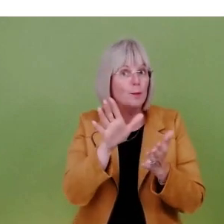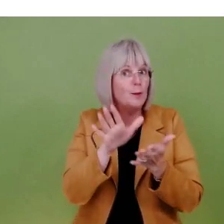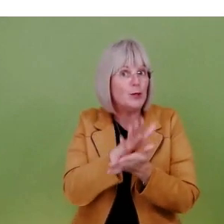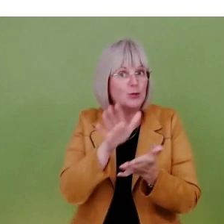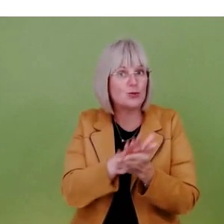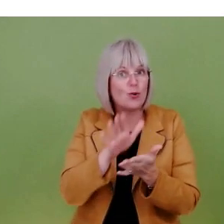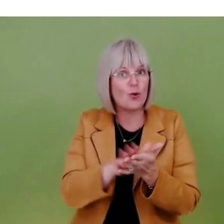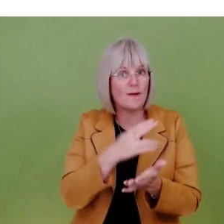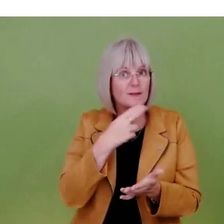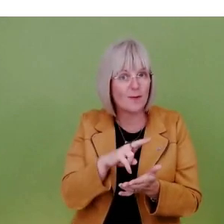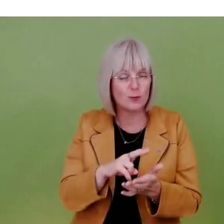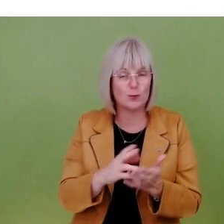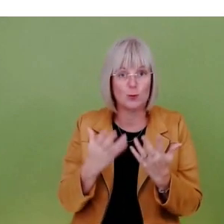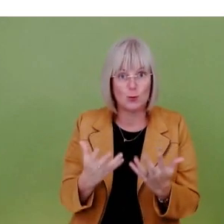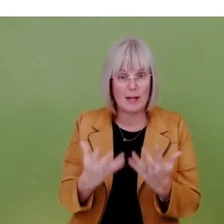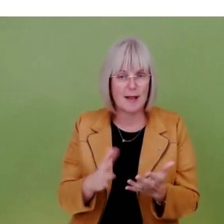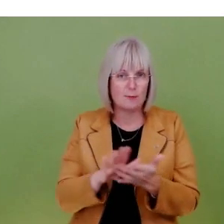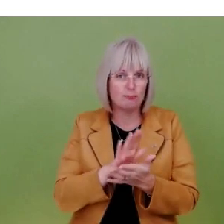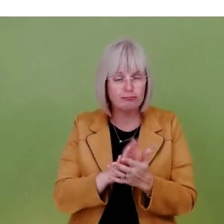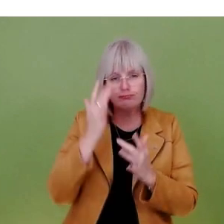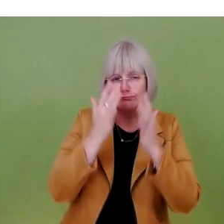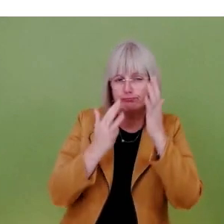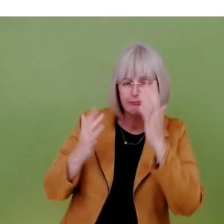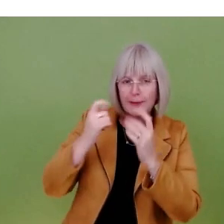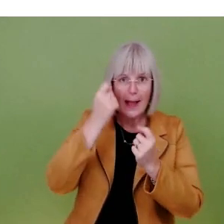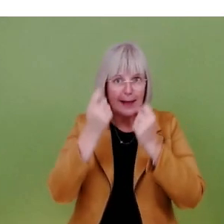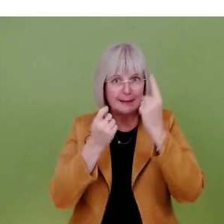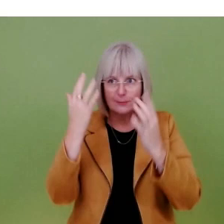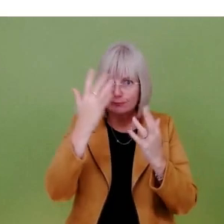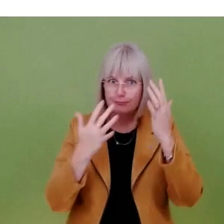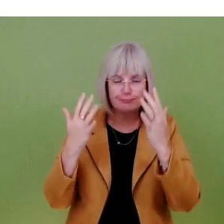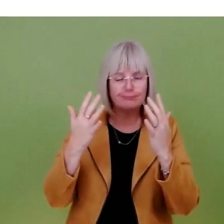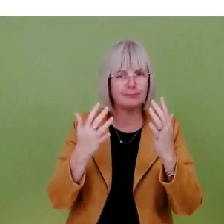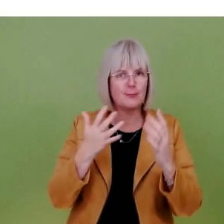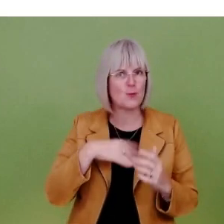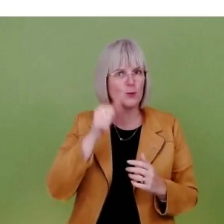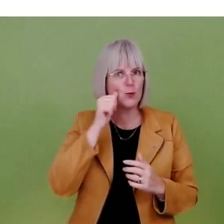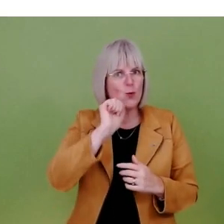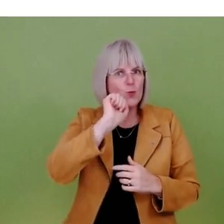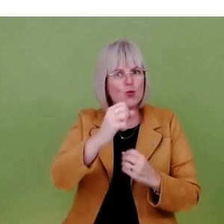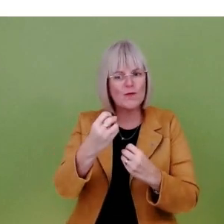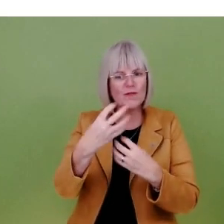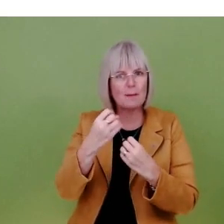thought-provoking, giving you some ideas, and we'd love to know your feedback via the feedback form